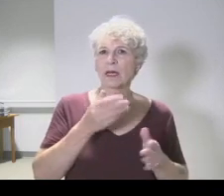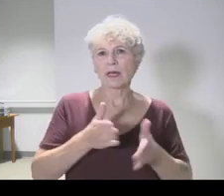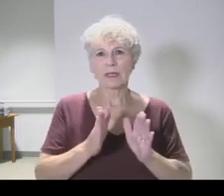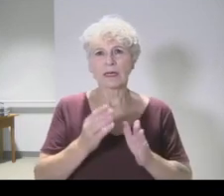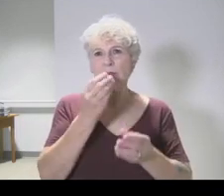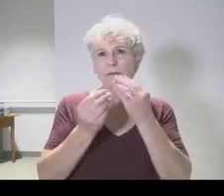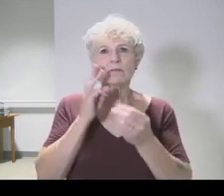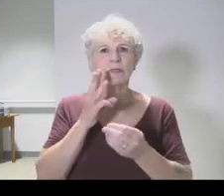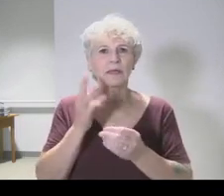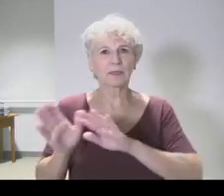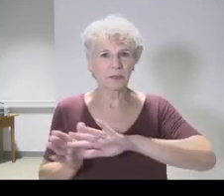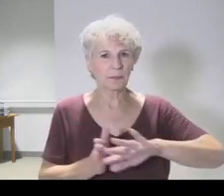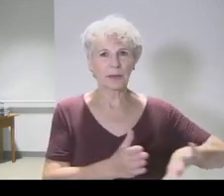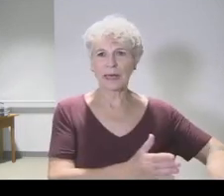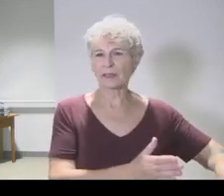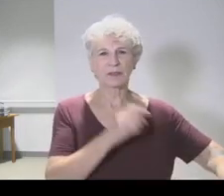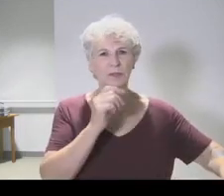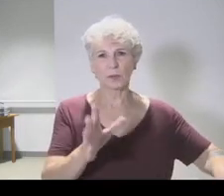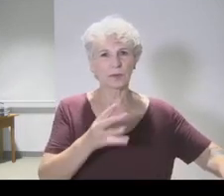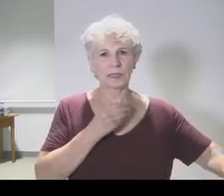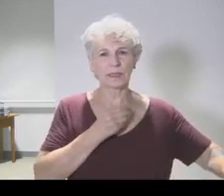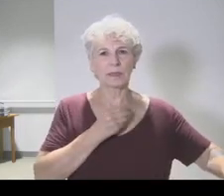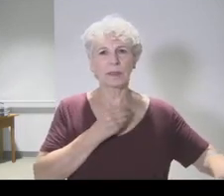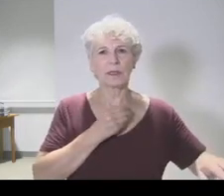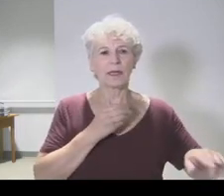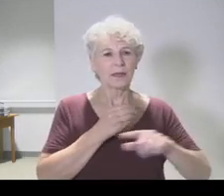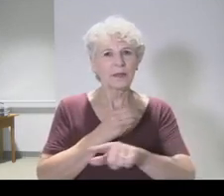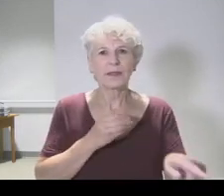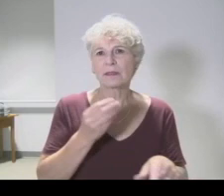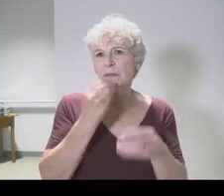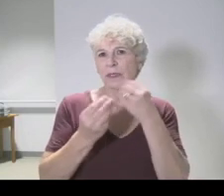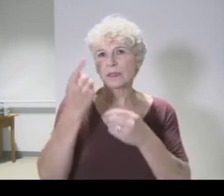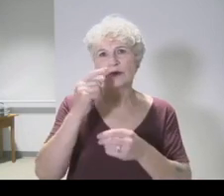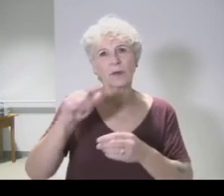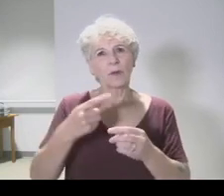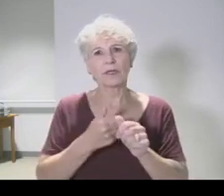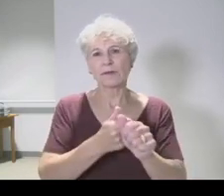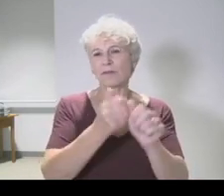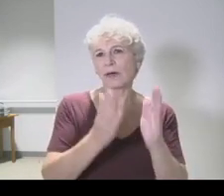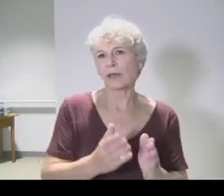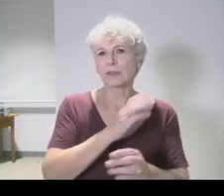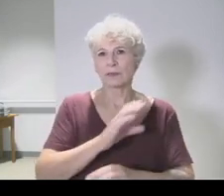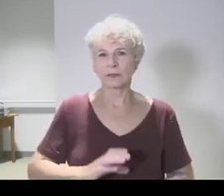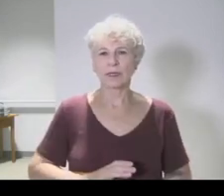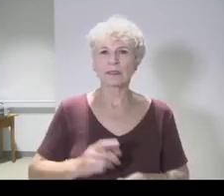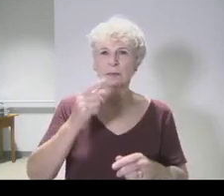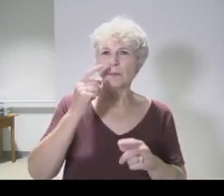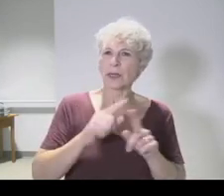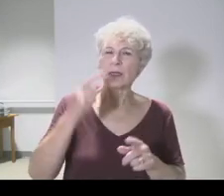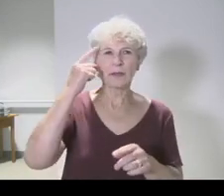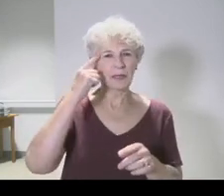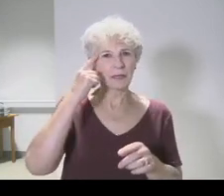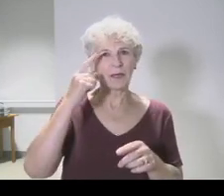family time. For those that are followers of Jesus Christ who are covered by his blood, please ponder anew these elements and